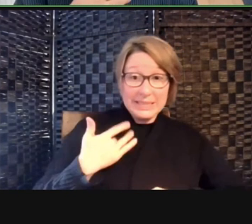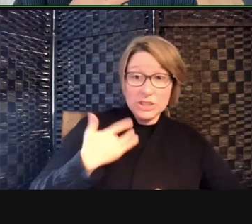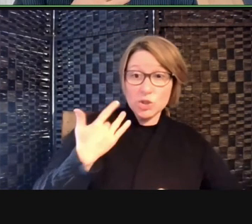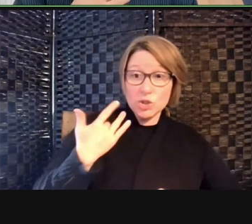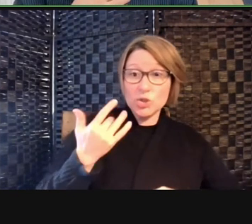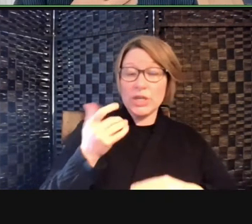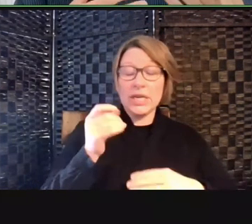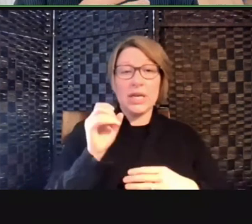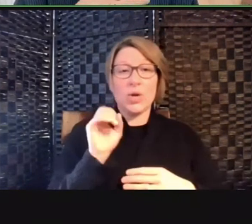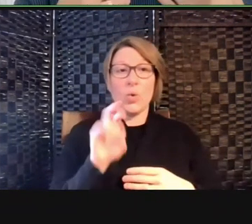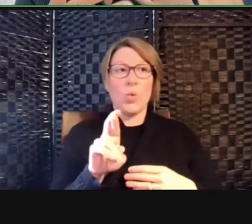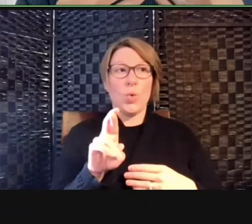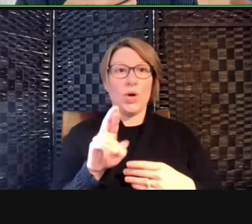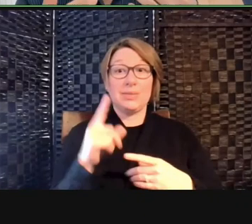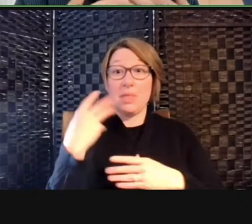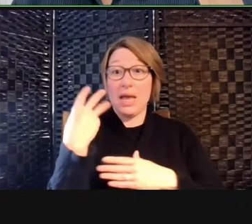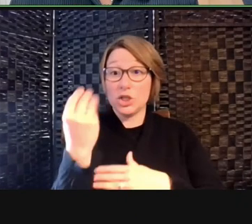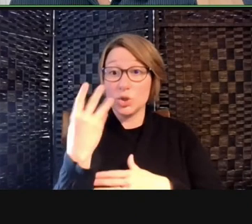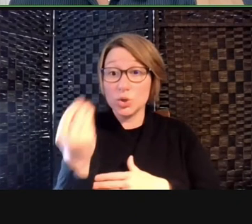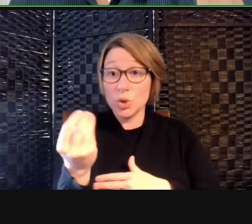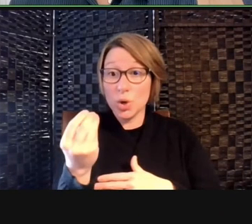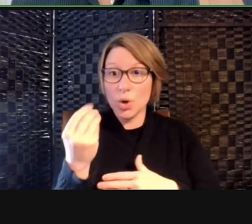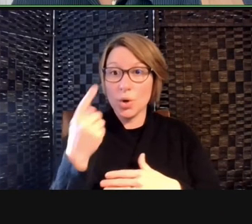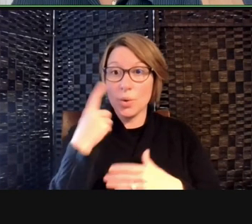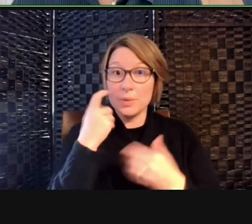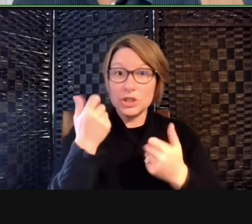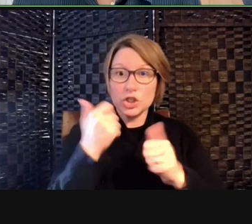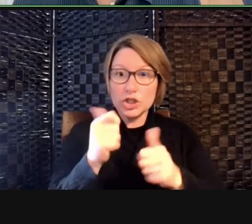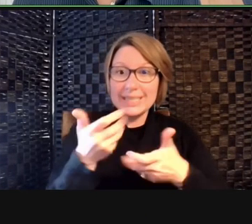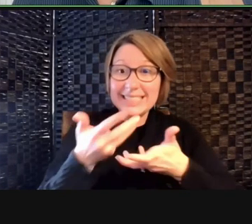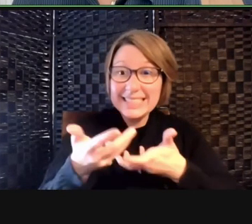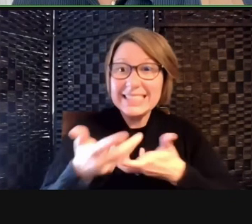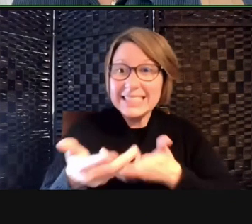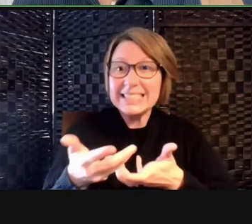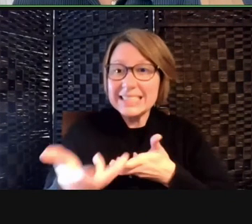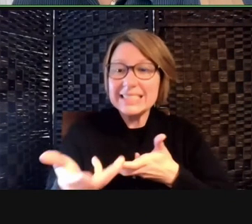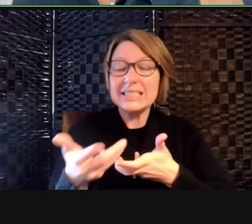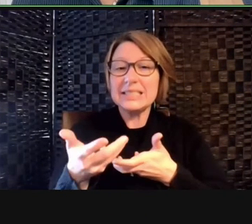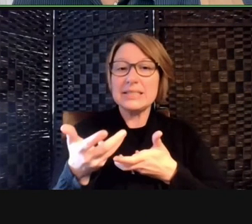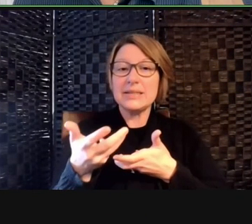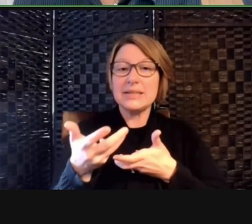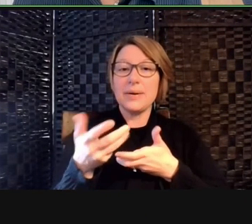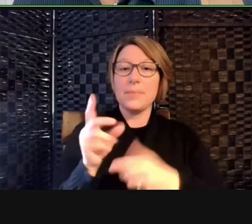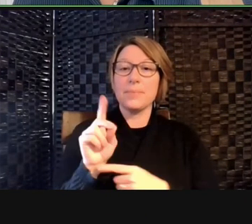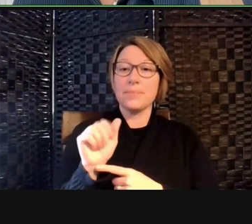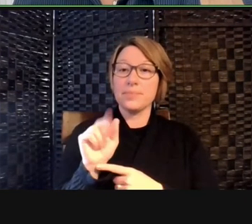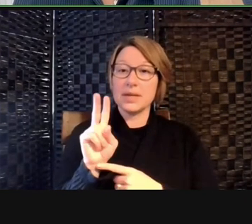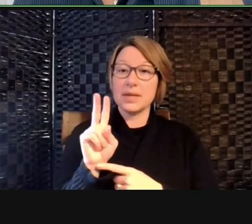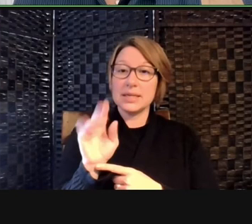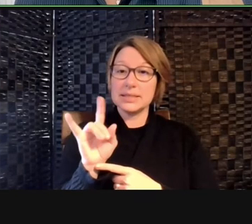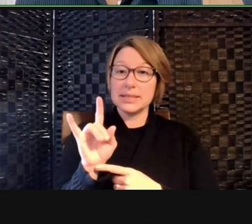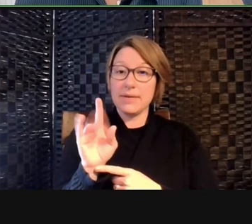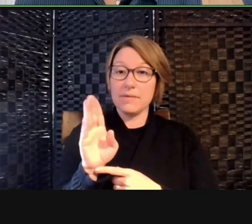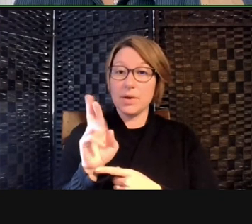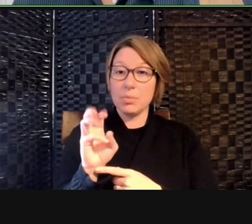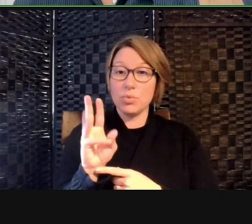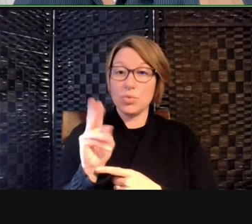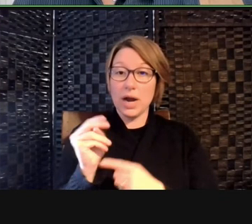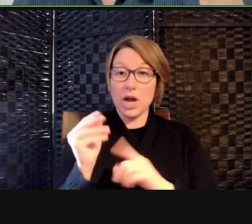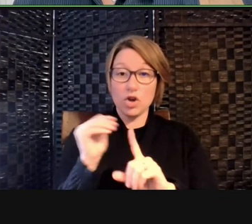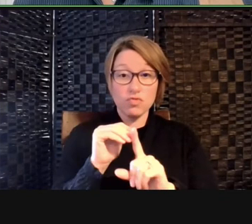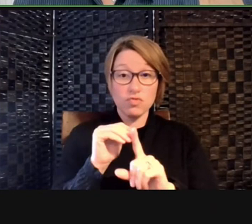be something external, like because they're trying to engage and interact with you. David Brown reminds us that we should be looking at